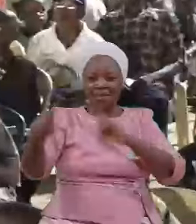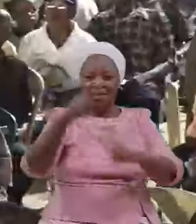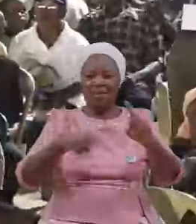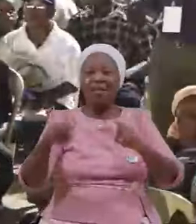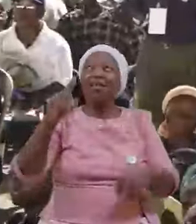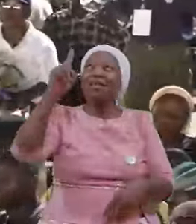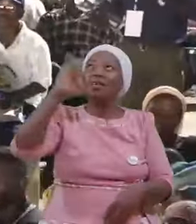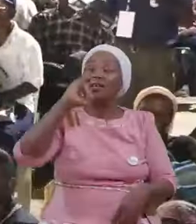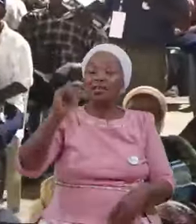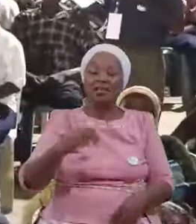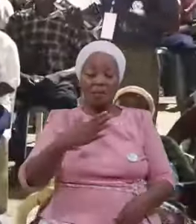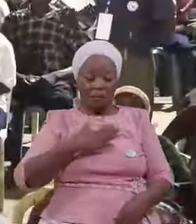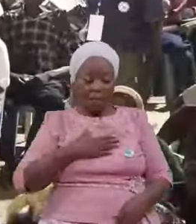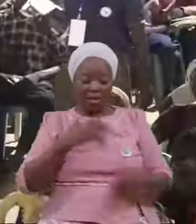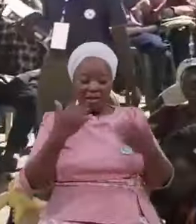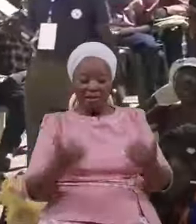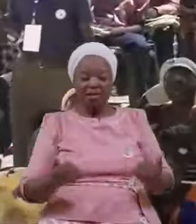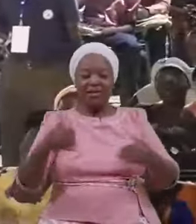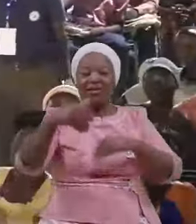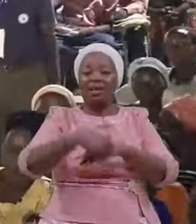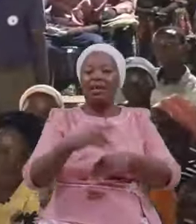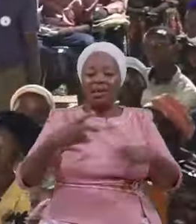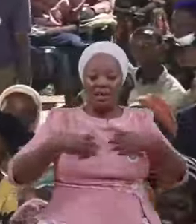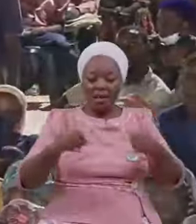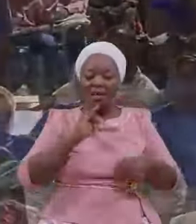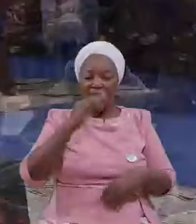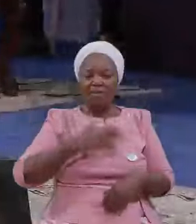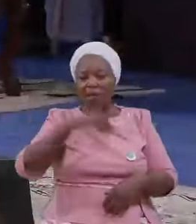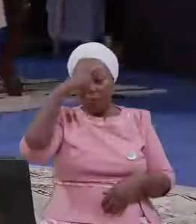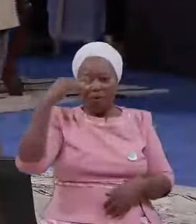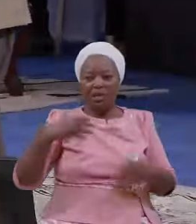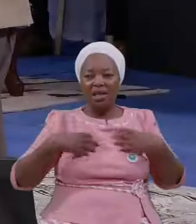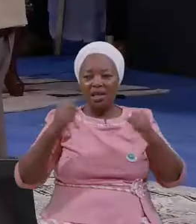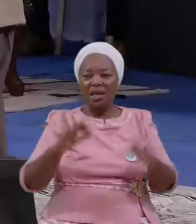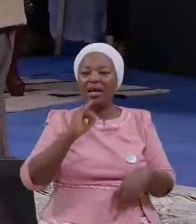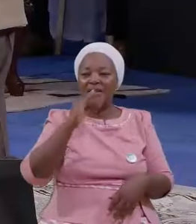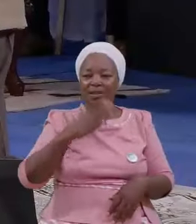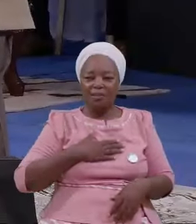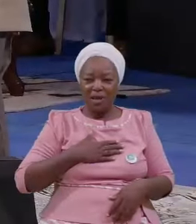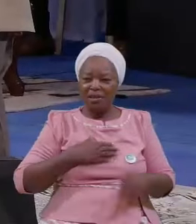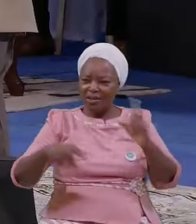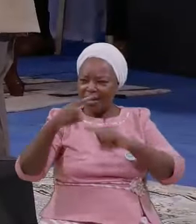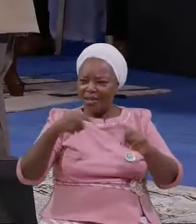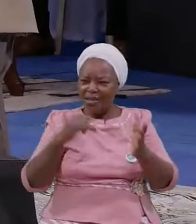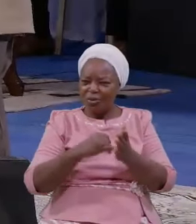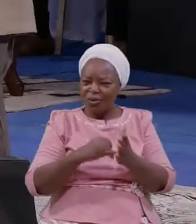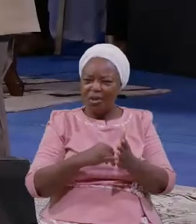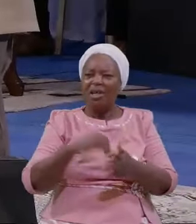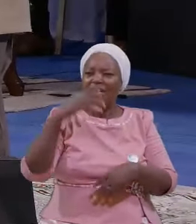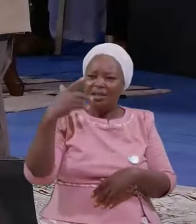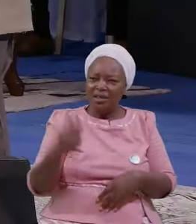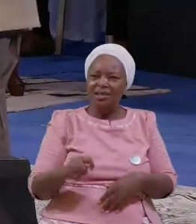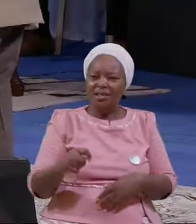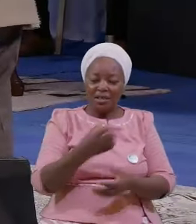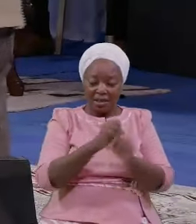mine, because the healer is mine. The salvation is mine, because the